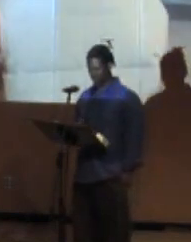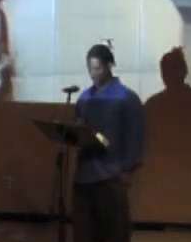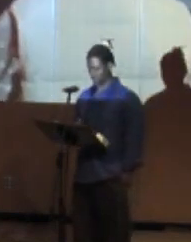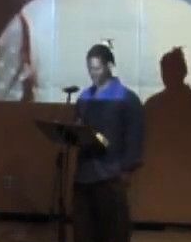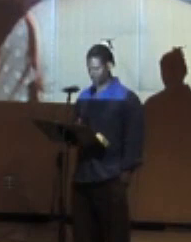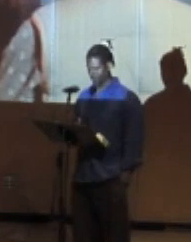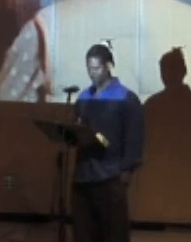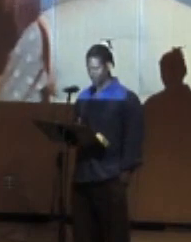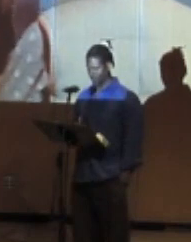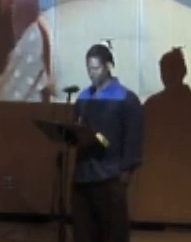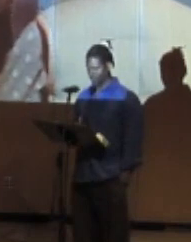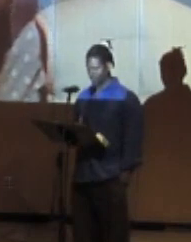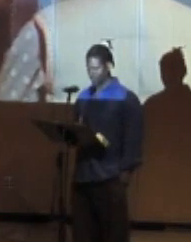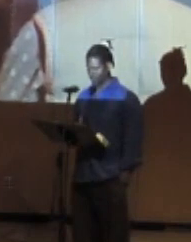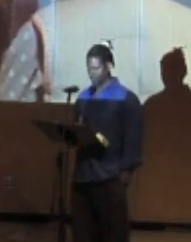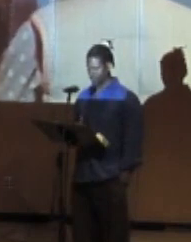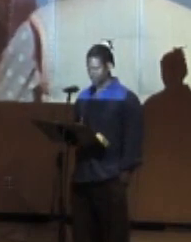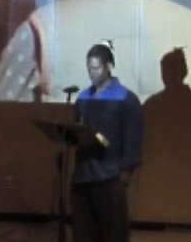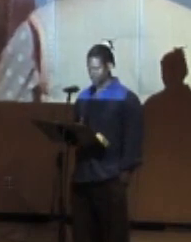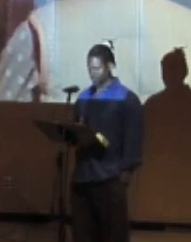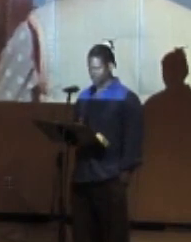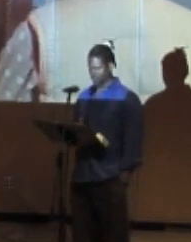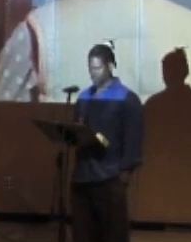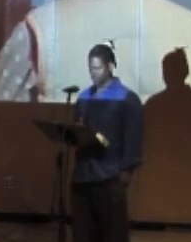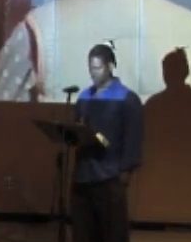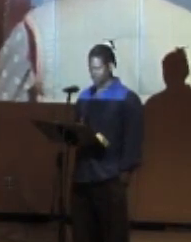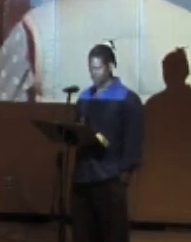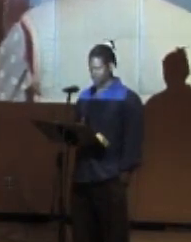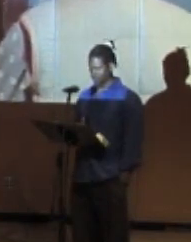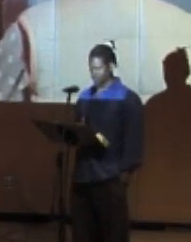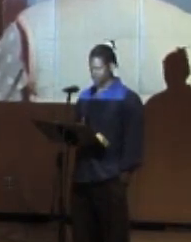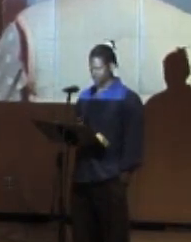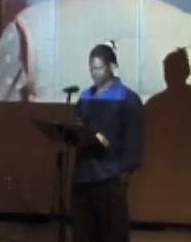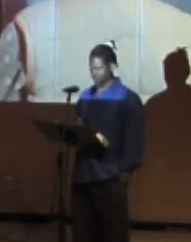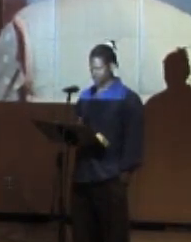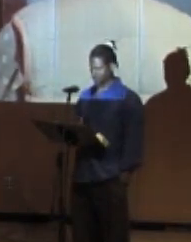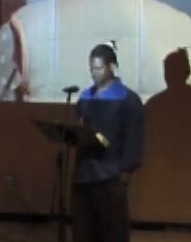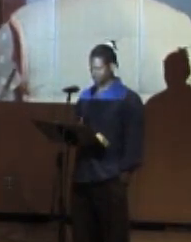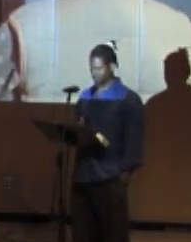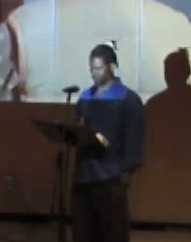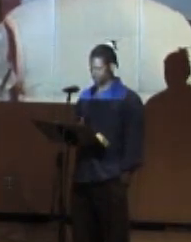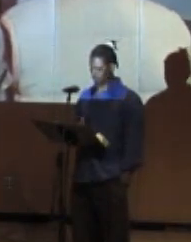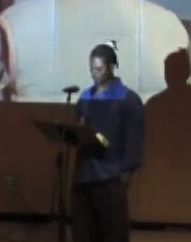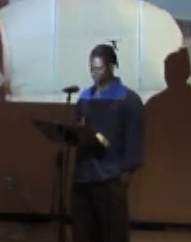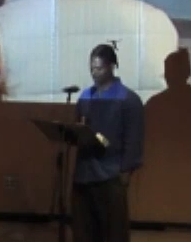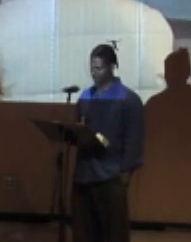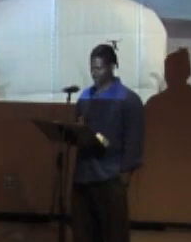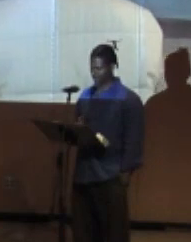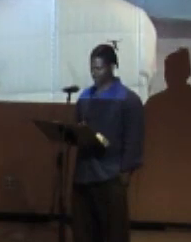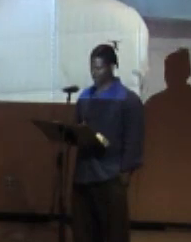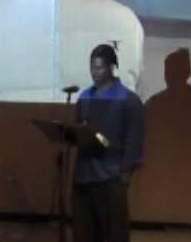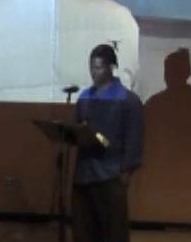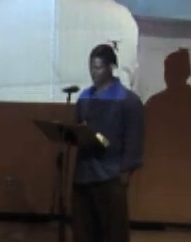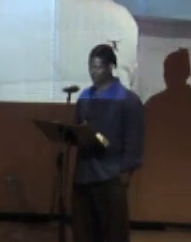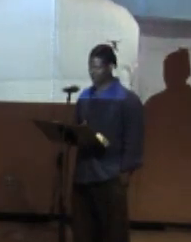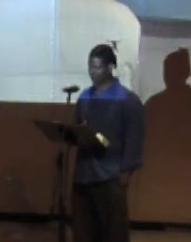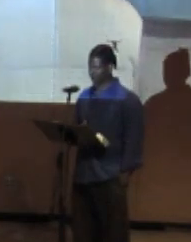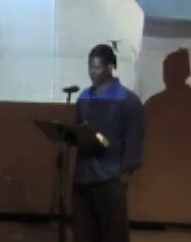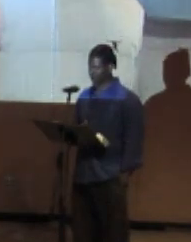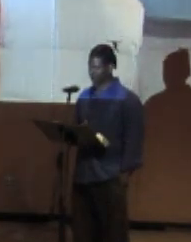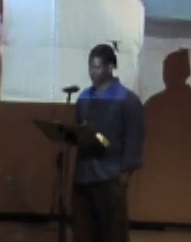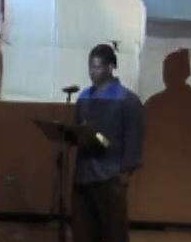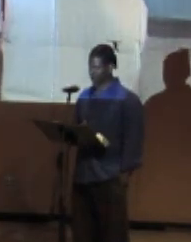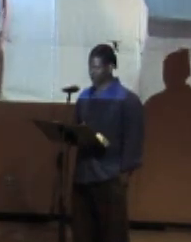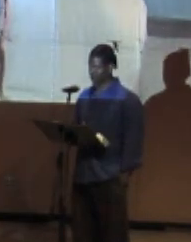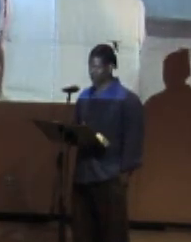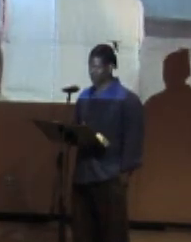sit inside and write but of course no one will publish his work he's not talented enough he's not good